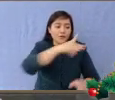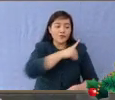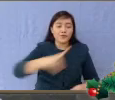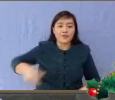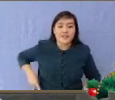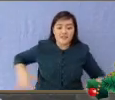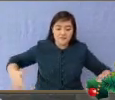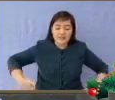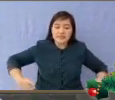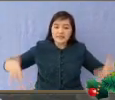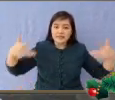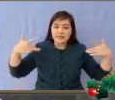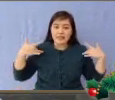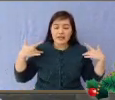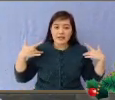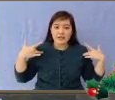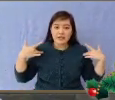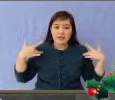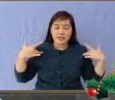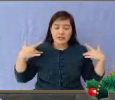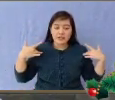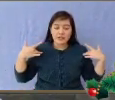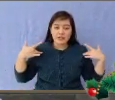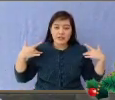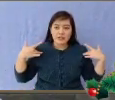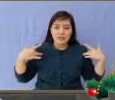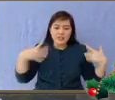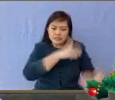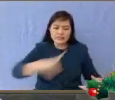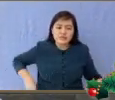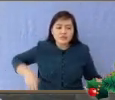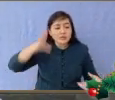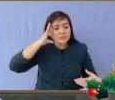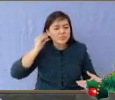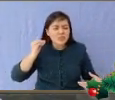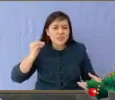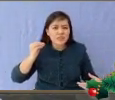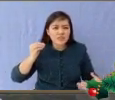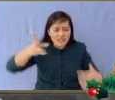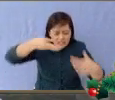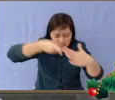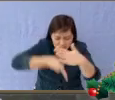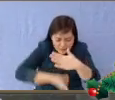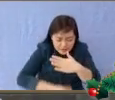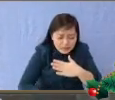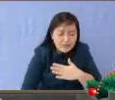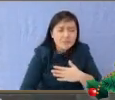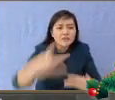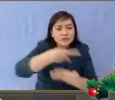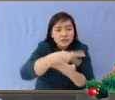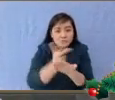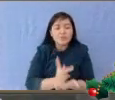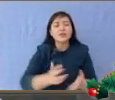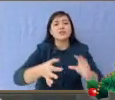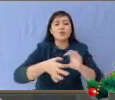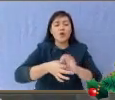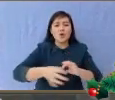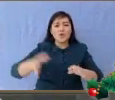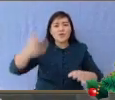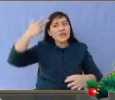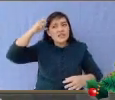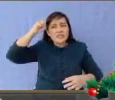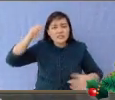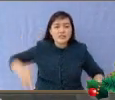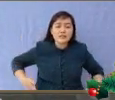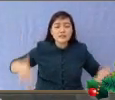ni David na siya po is in the lowest ebb of his life. Ito po yung experience ni David na siya po ay nandoon sa matinding problema, at yun po yung